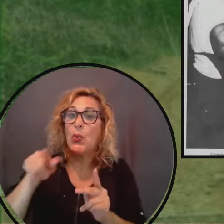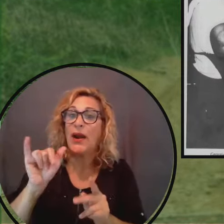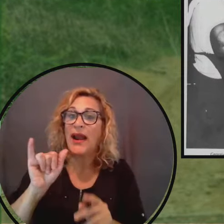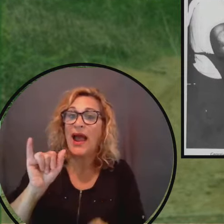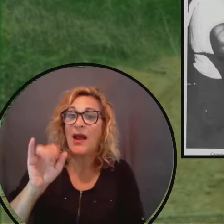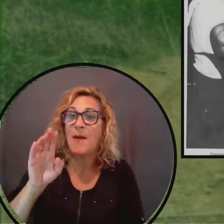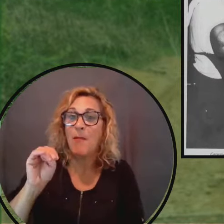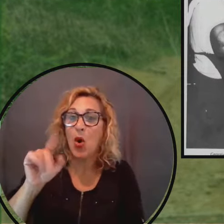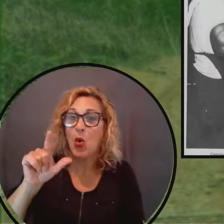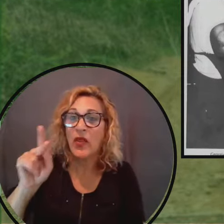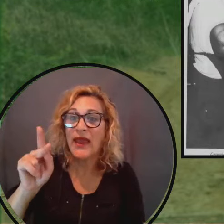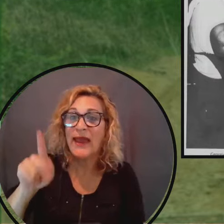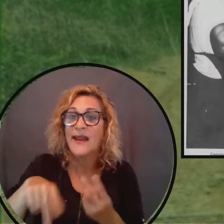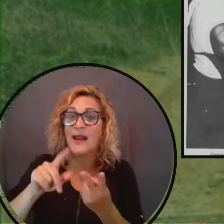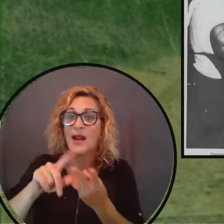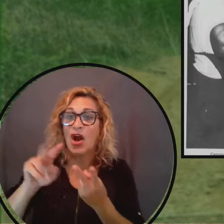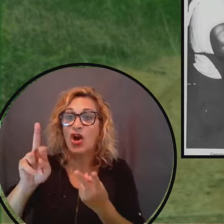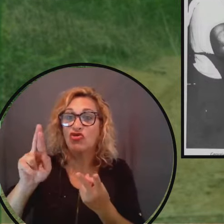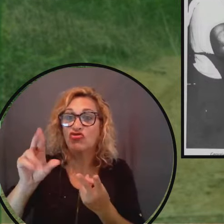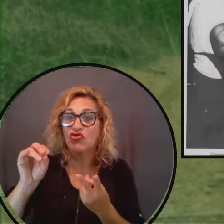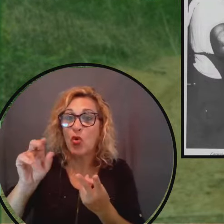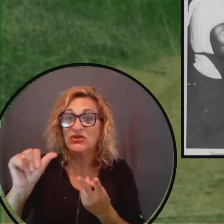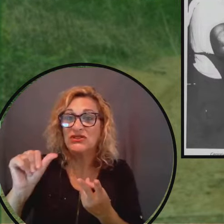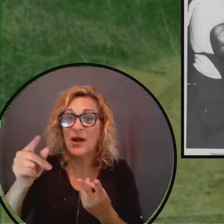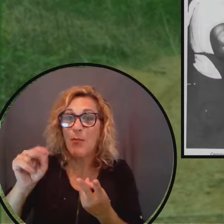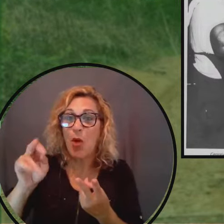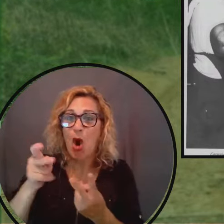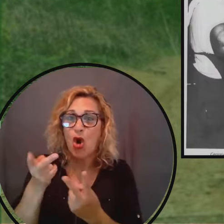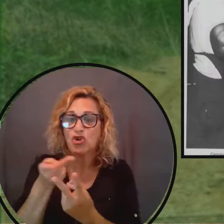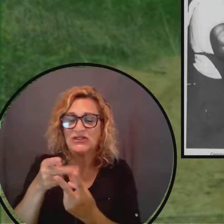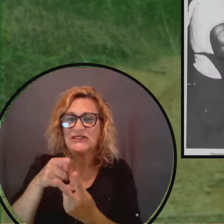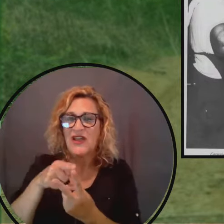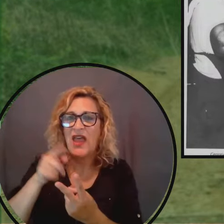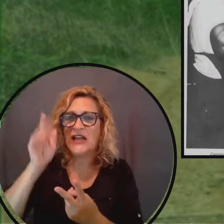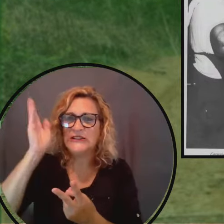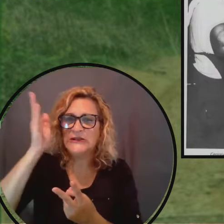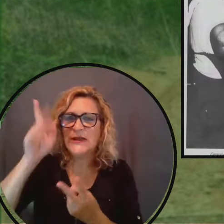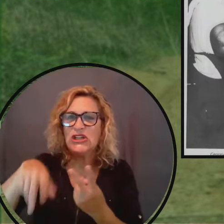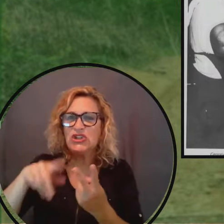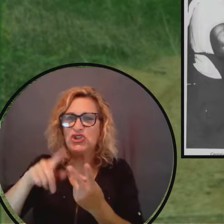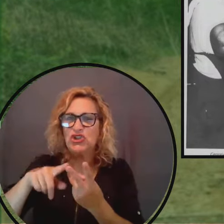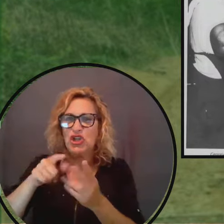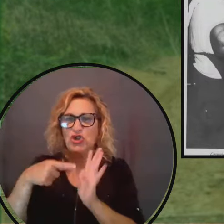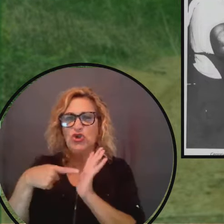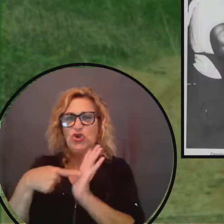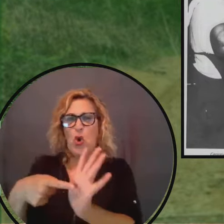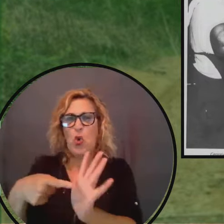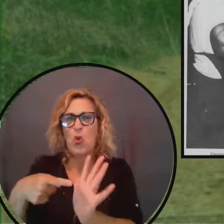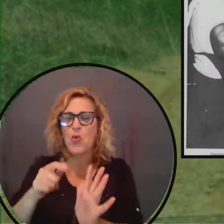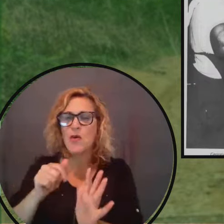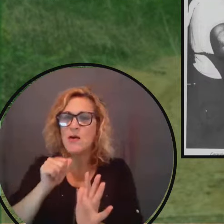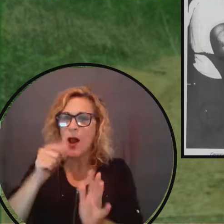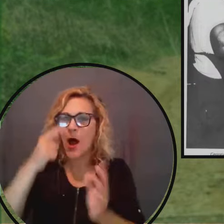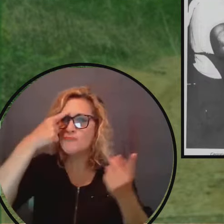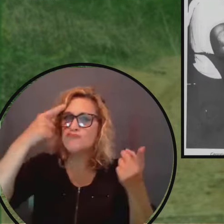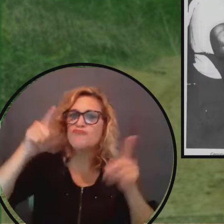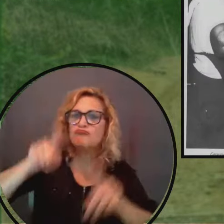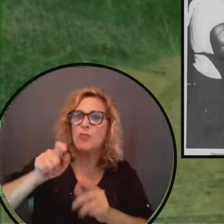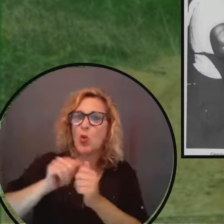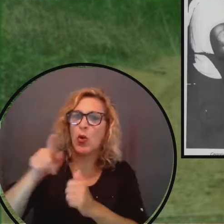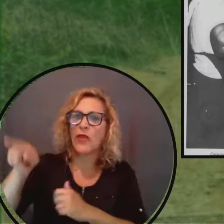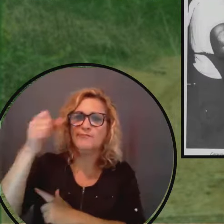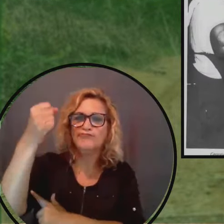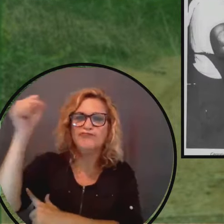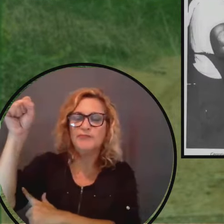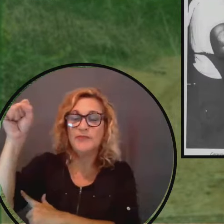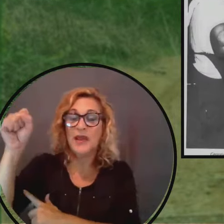or Rosa Parks making one act of civil disobedience. But in reality, it was like thousands of working